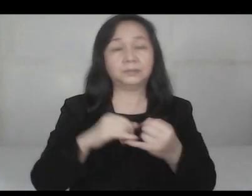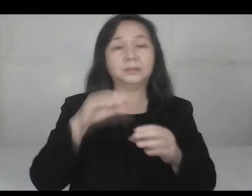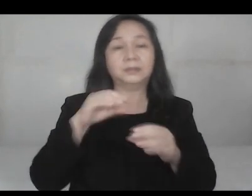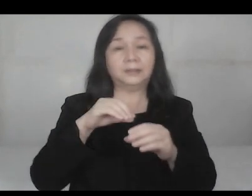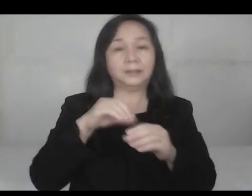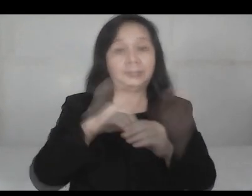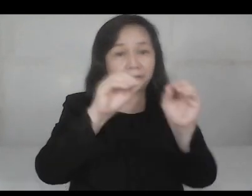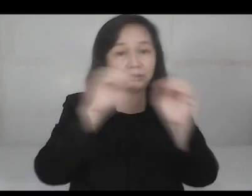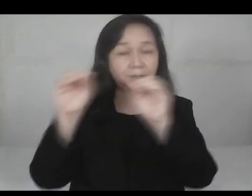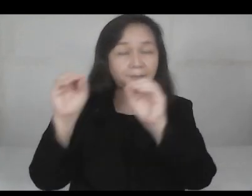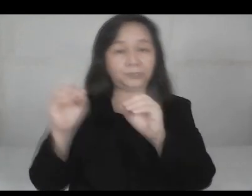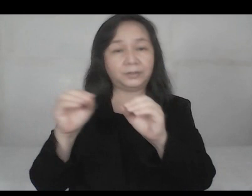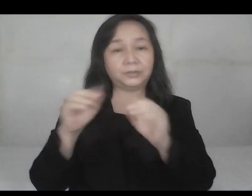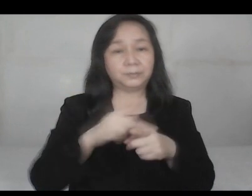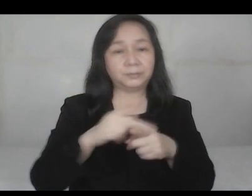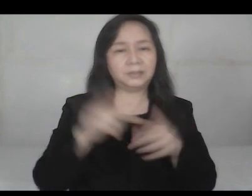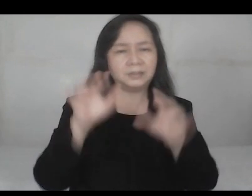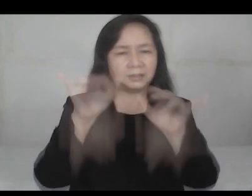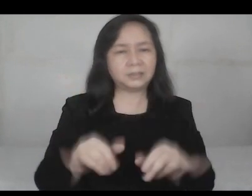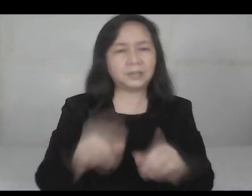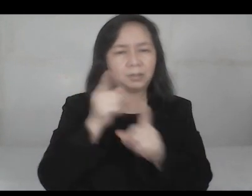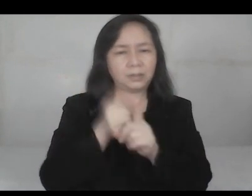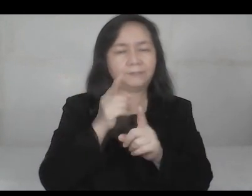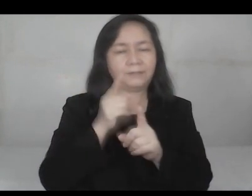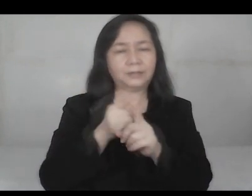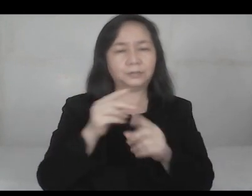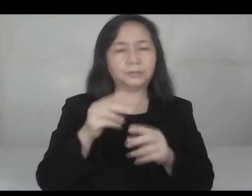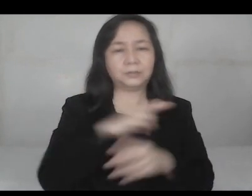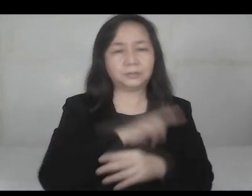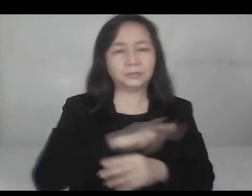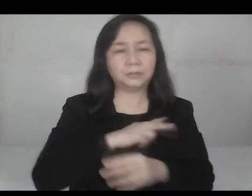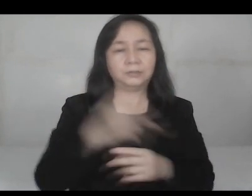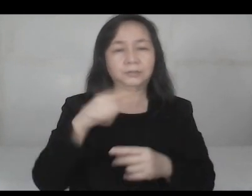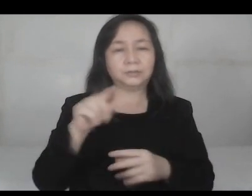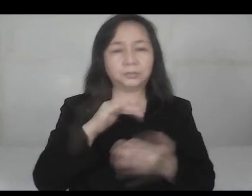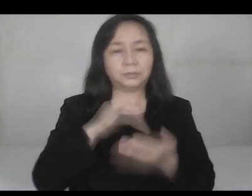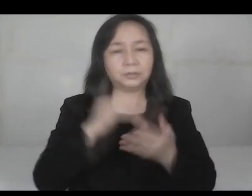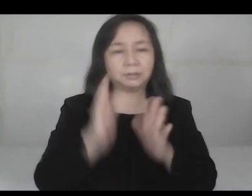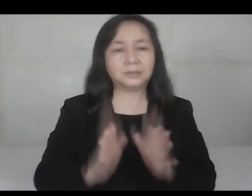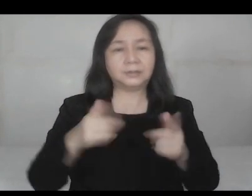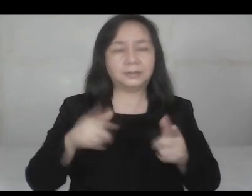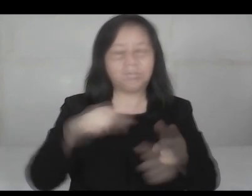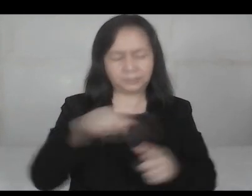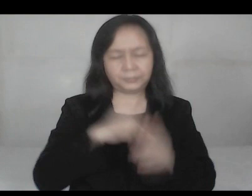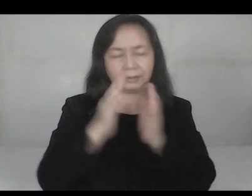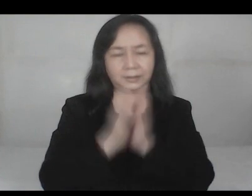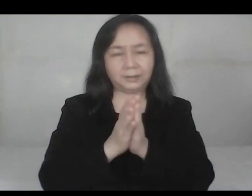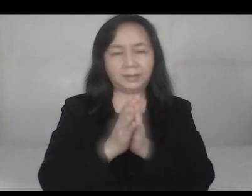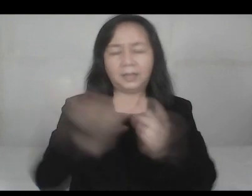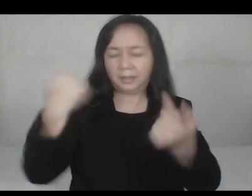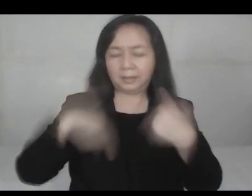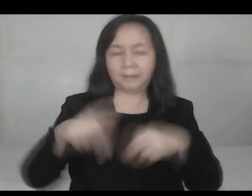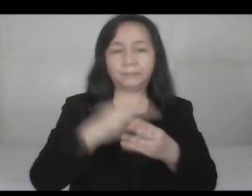teaching profession may instill authentic values in their students. Let us pray. Come,